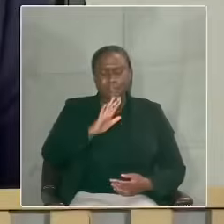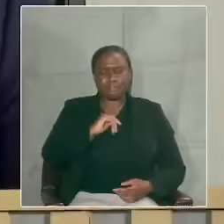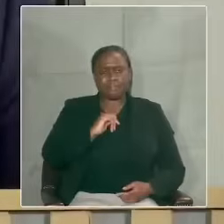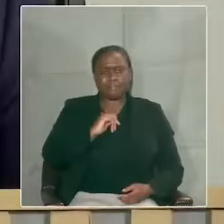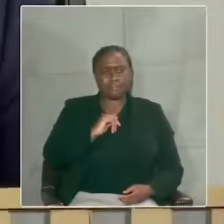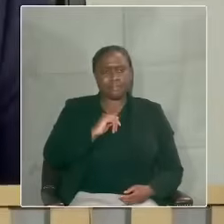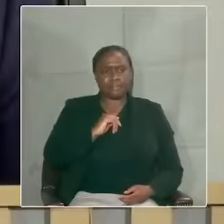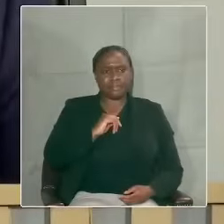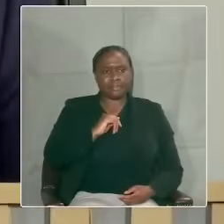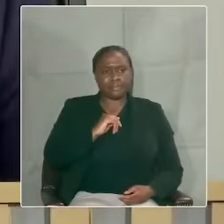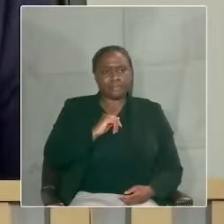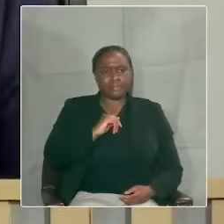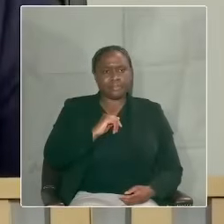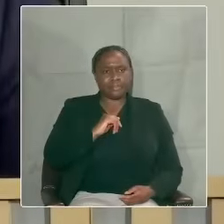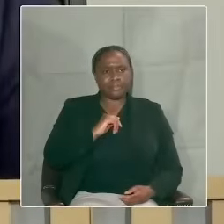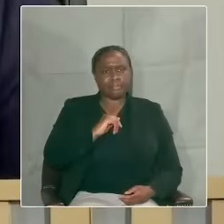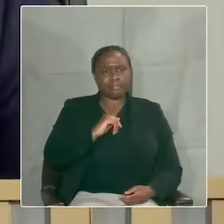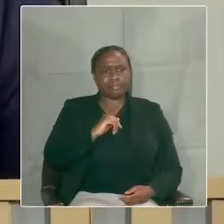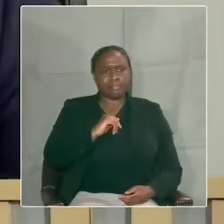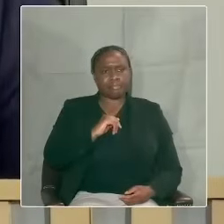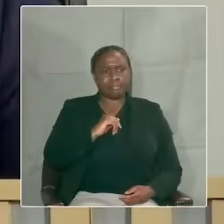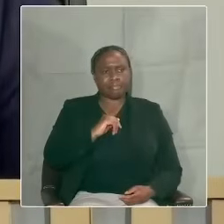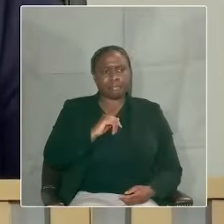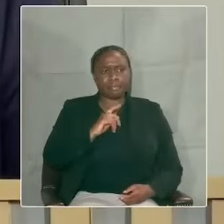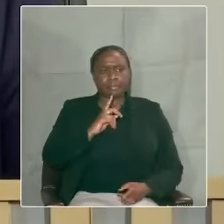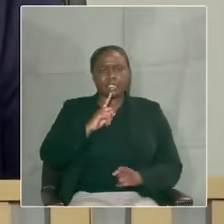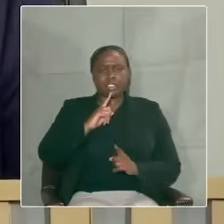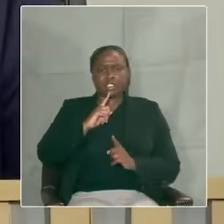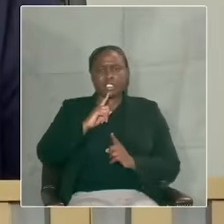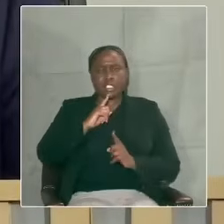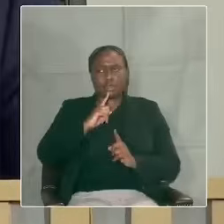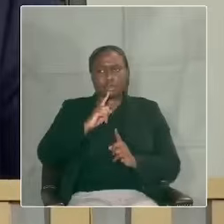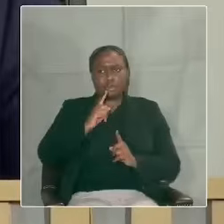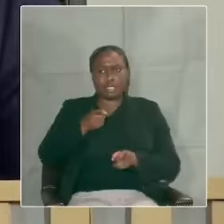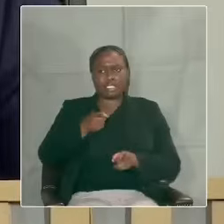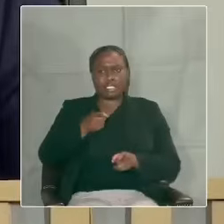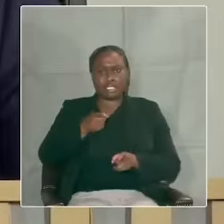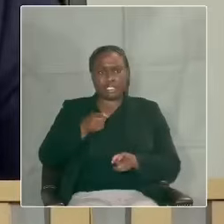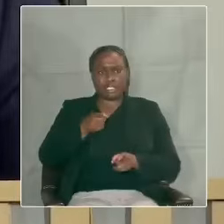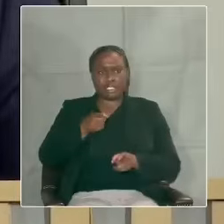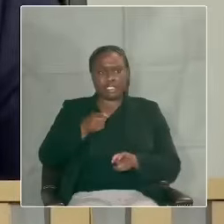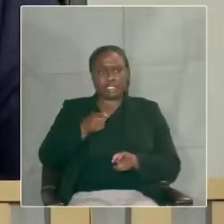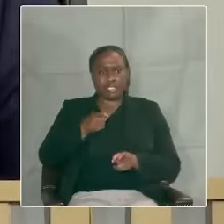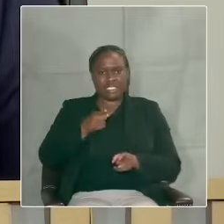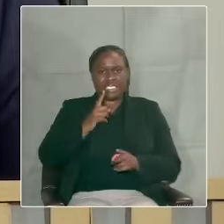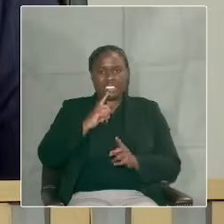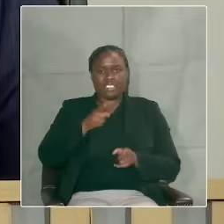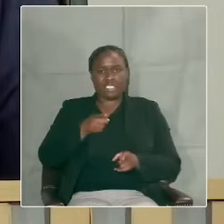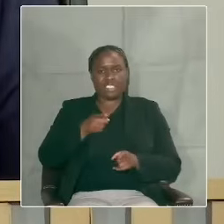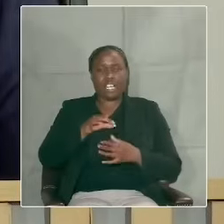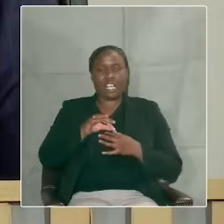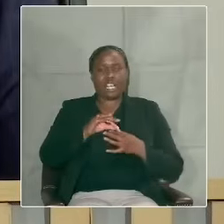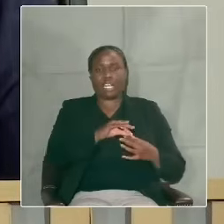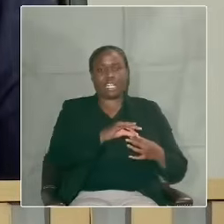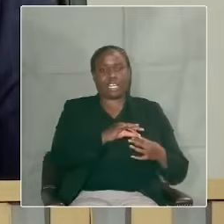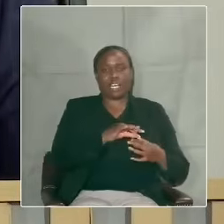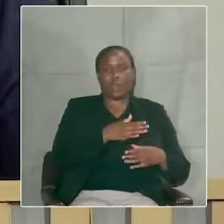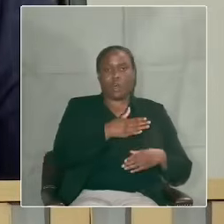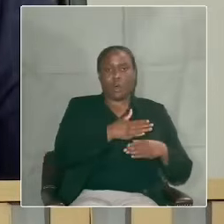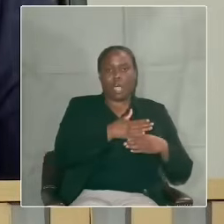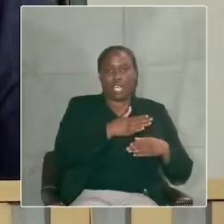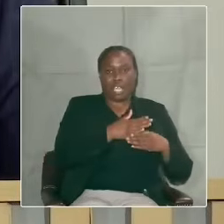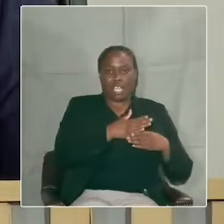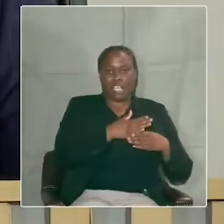it is a direction, is a directive that actually deals with the work of the